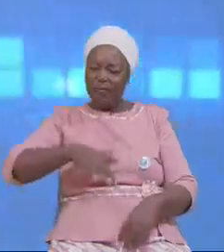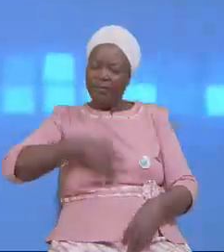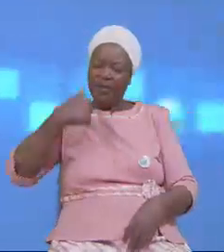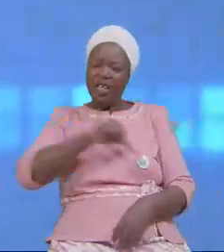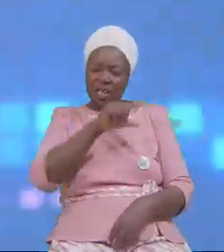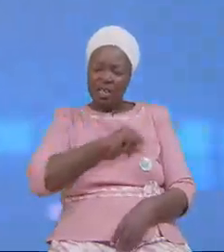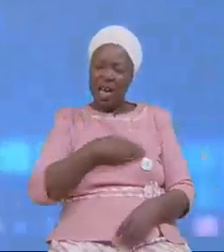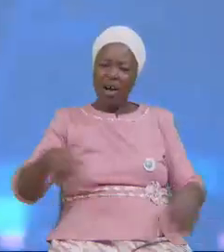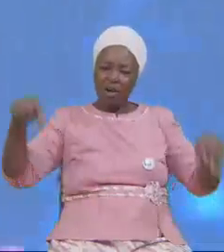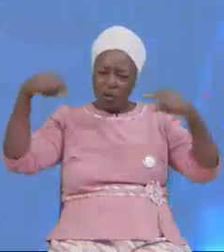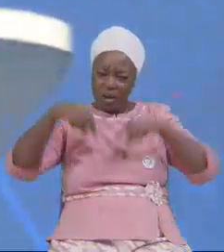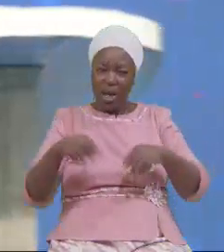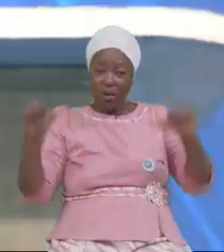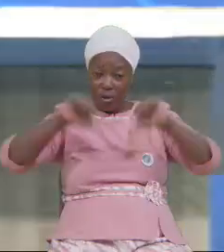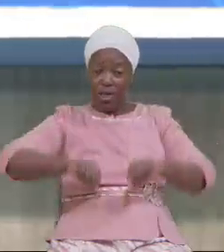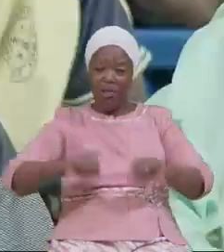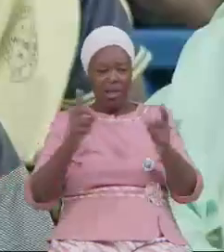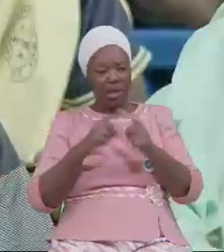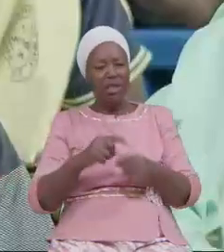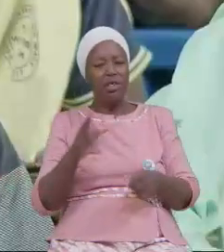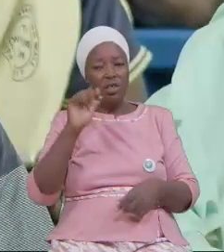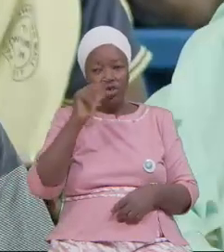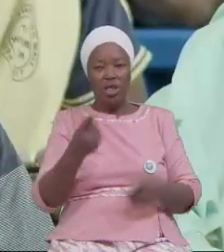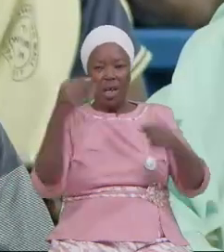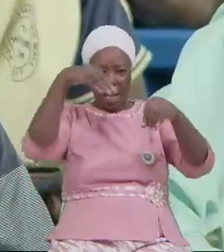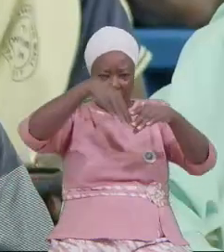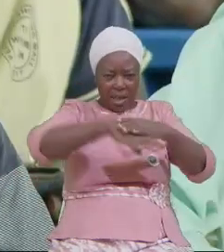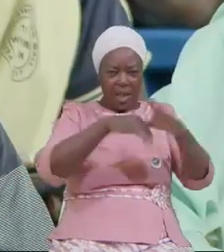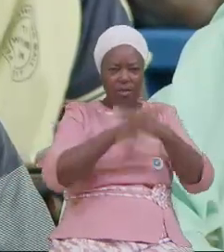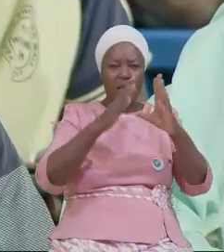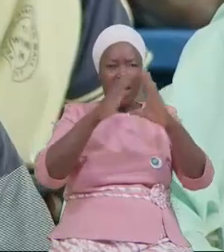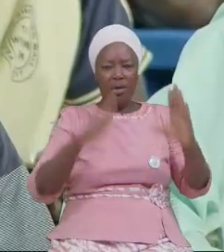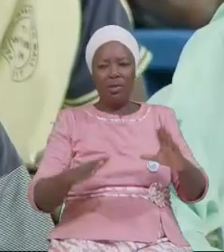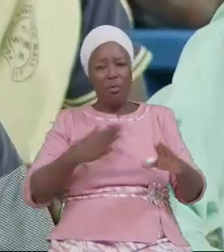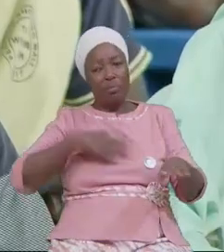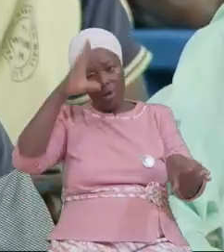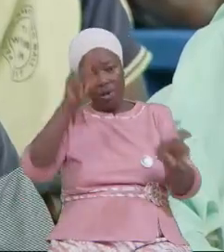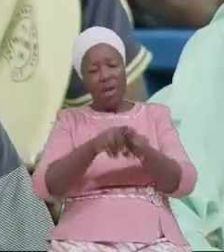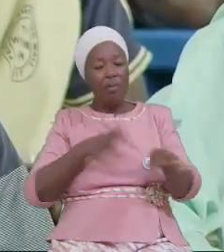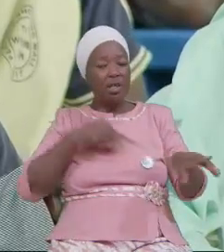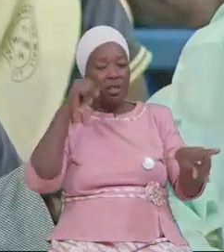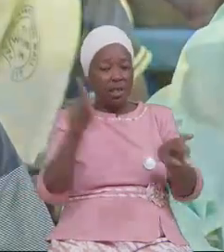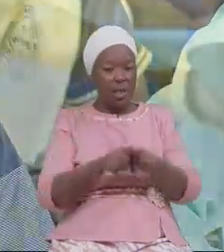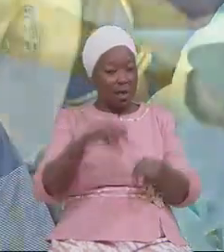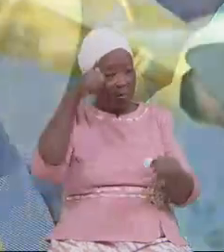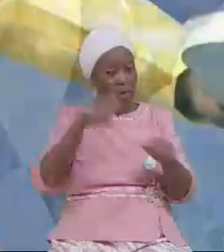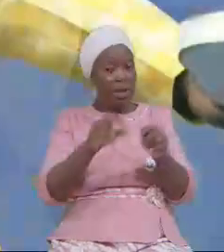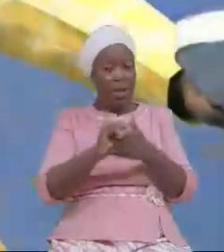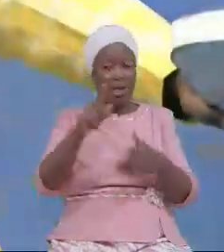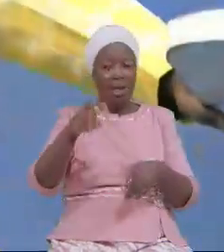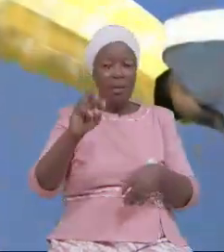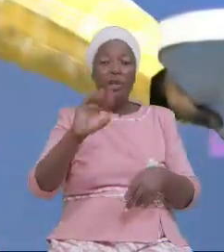She entered into the house. My brother, my sister, Peter was there. She didn't go to